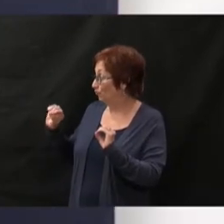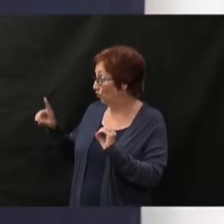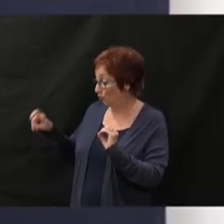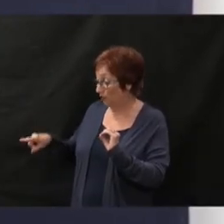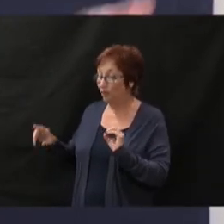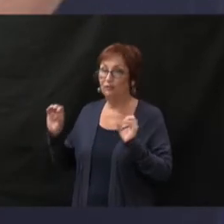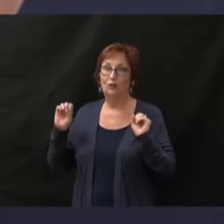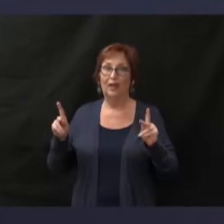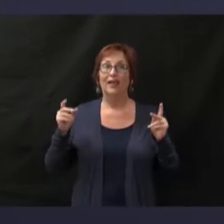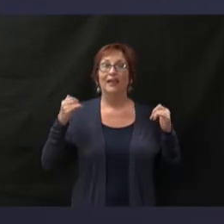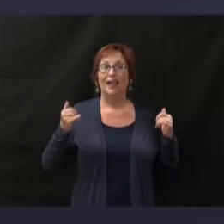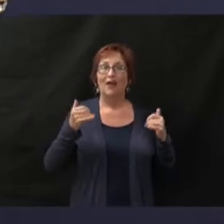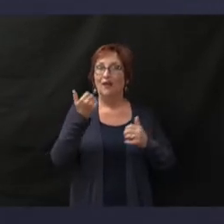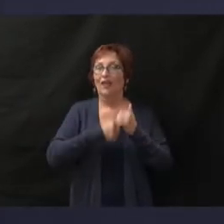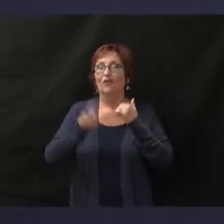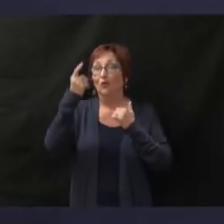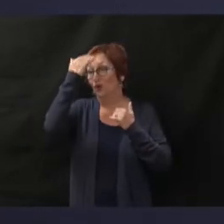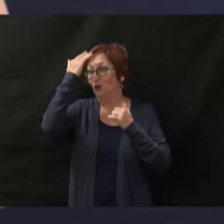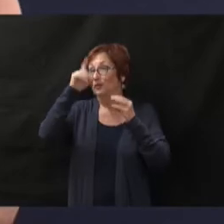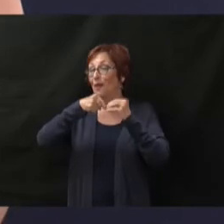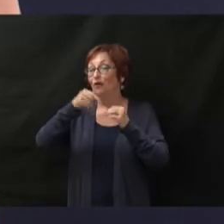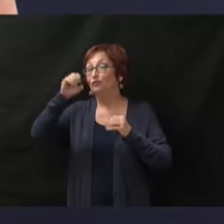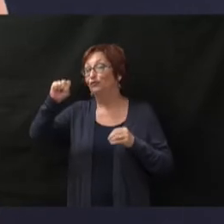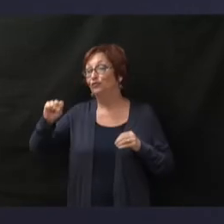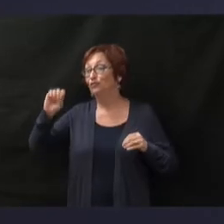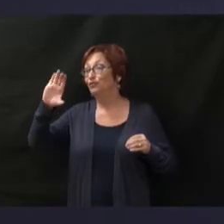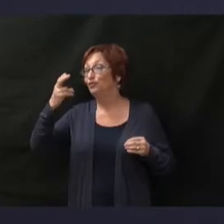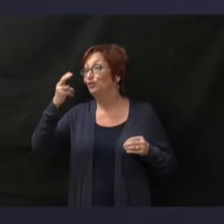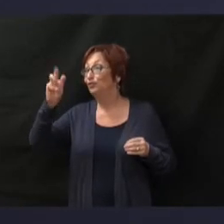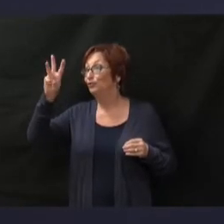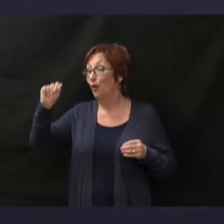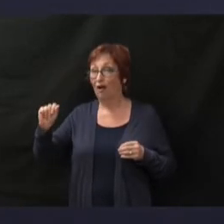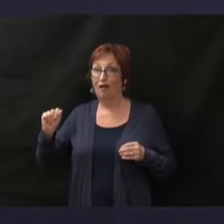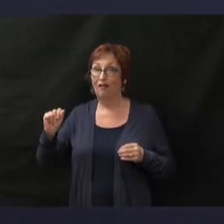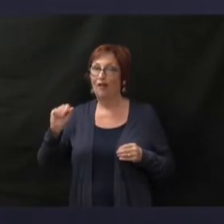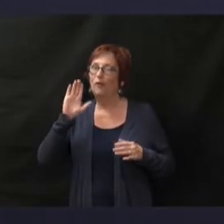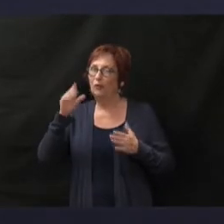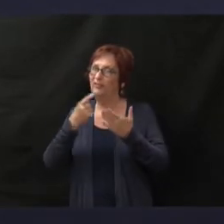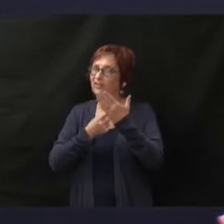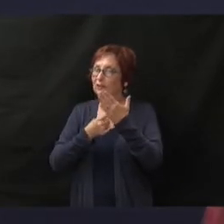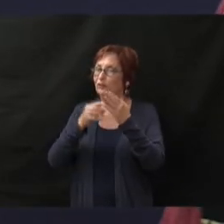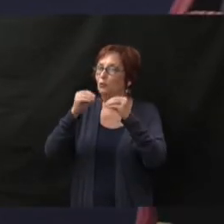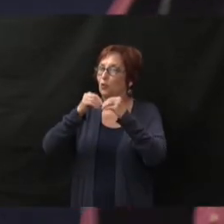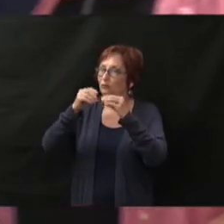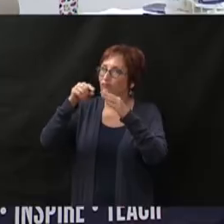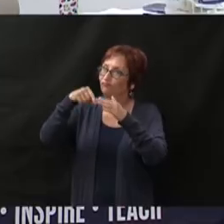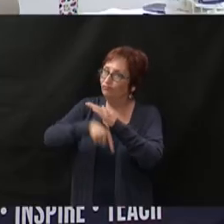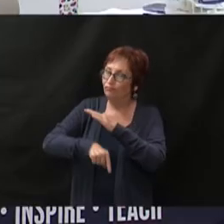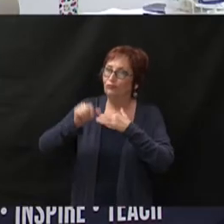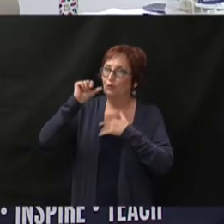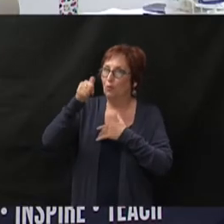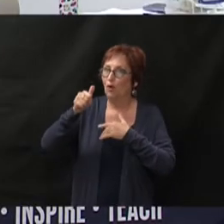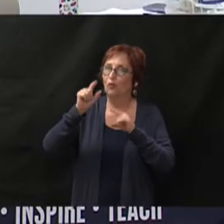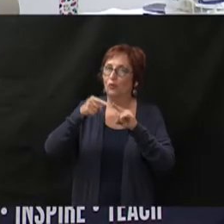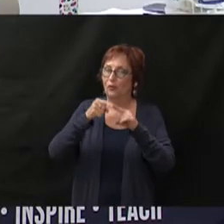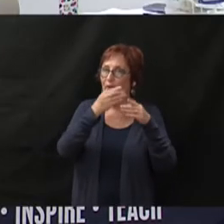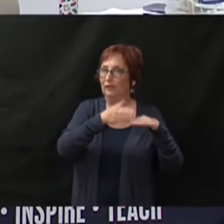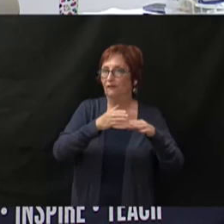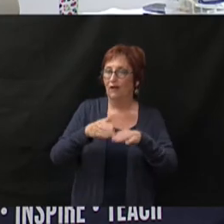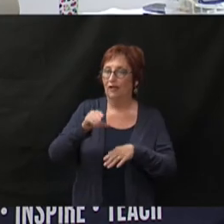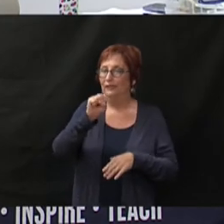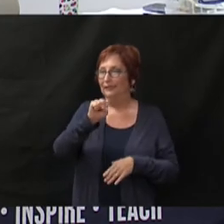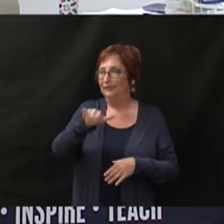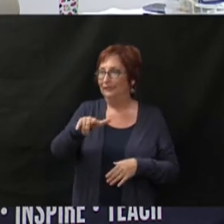Nope. Okay, now everybody knows about schwa. And we'll talk tomorrow about when we divide syllables and flexing